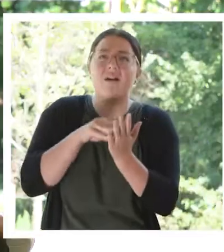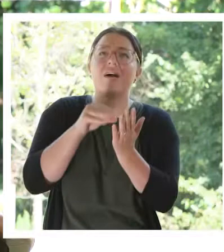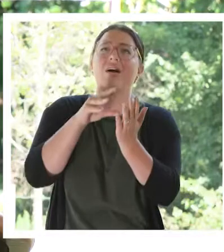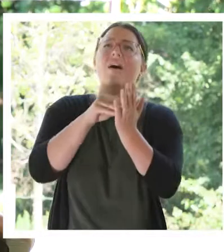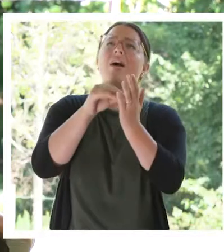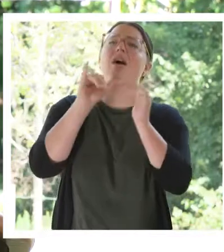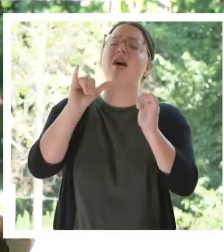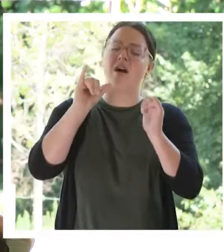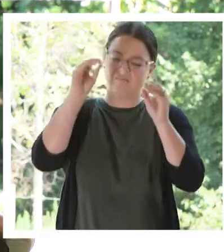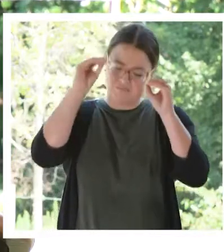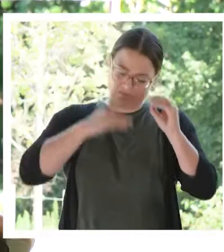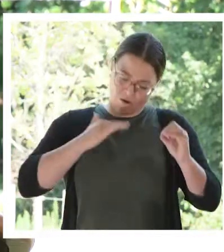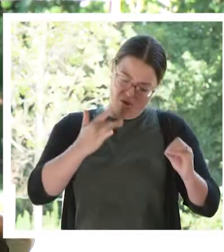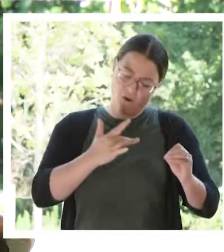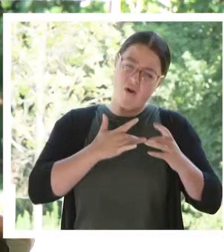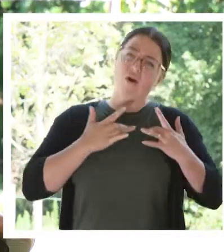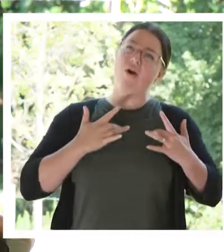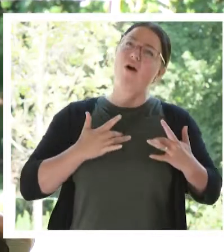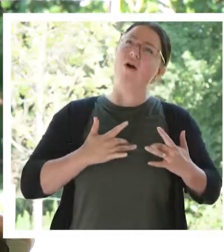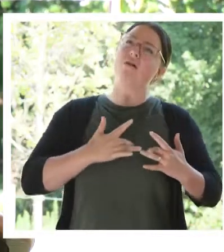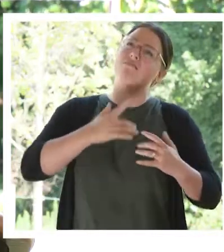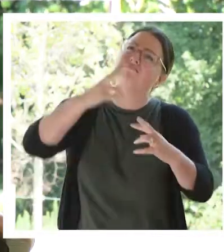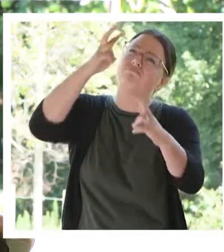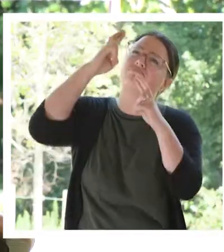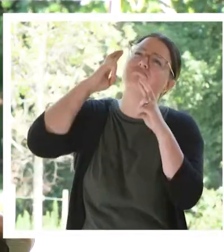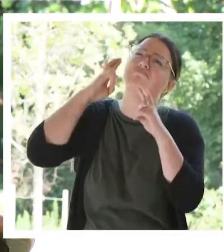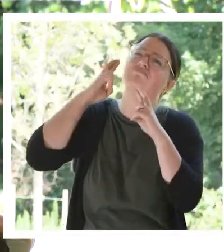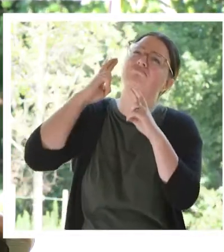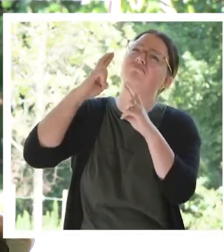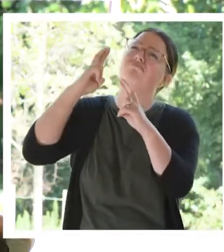my heart to